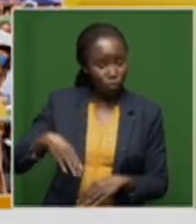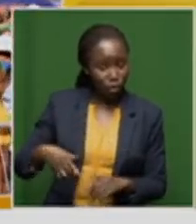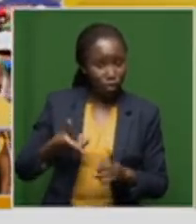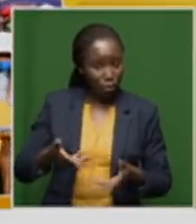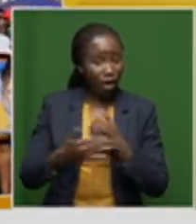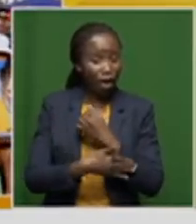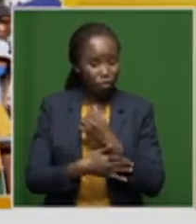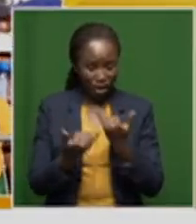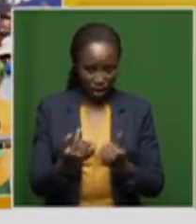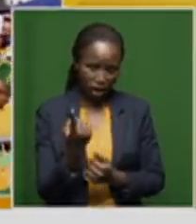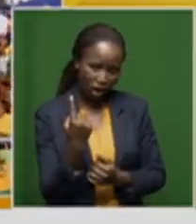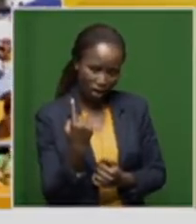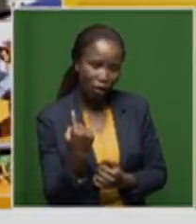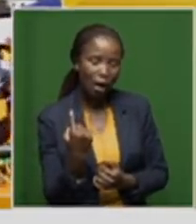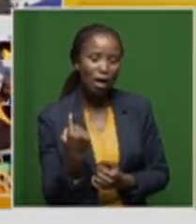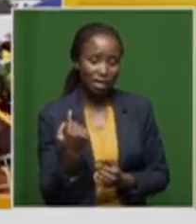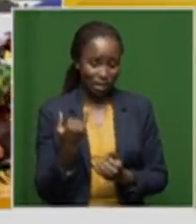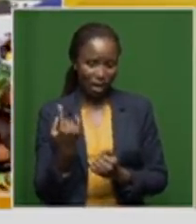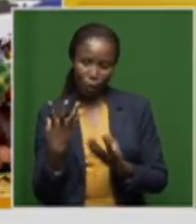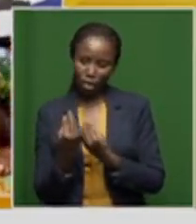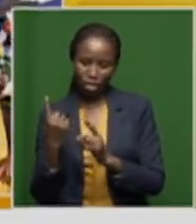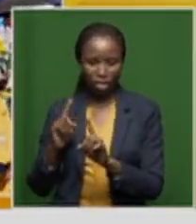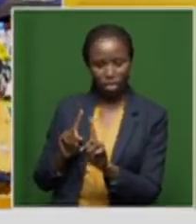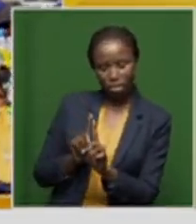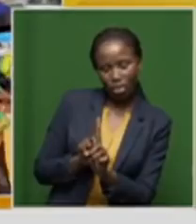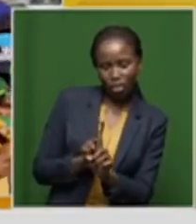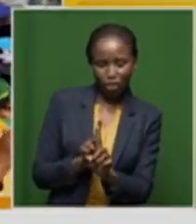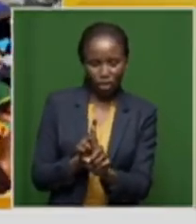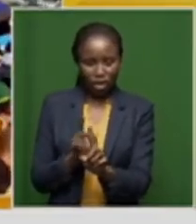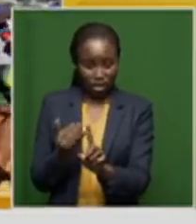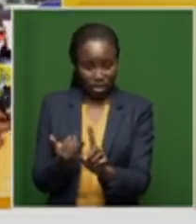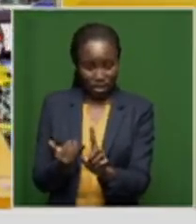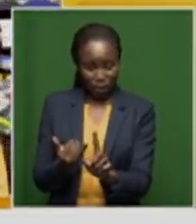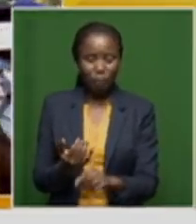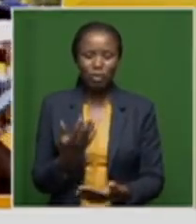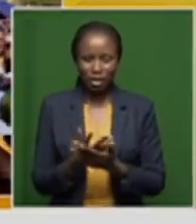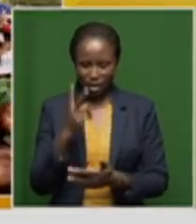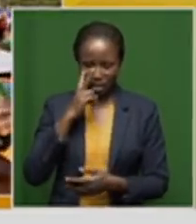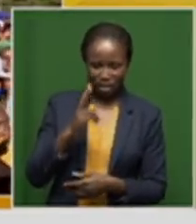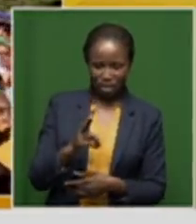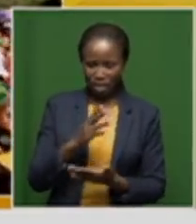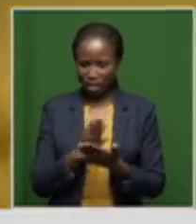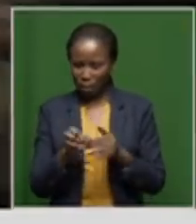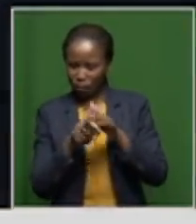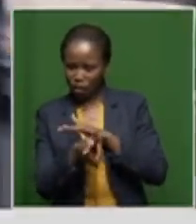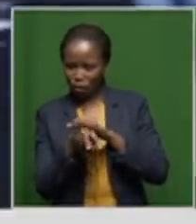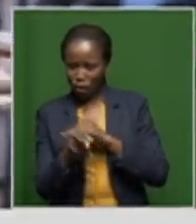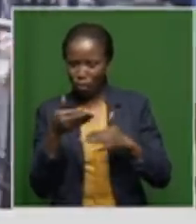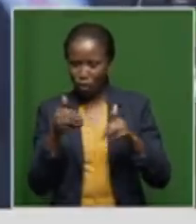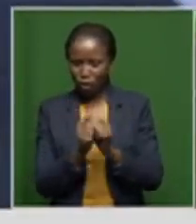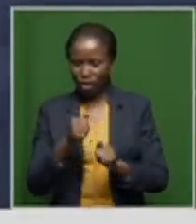essentially come out and he is behind us now, and you will see those visuals that my